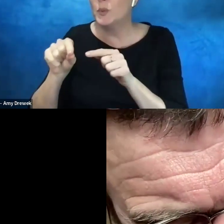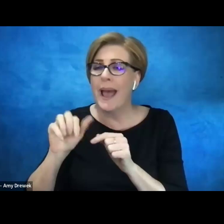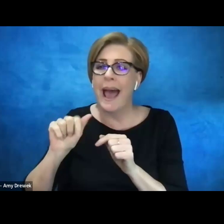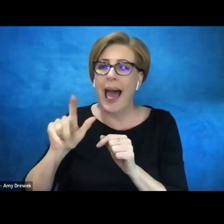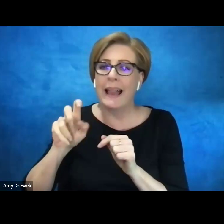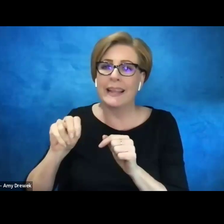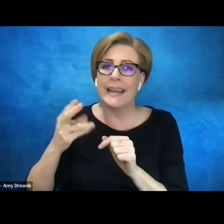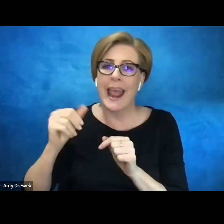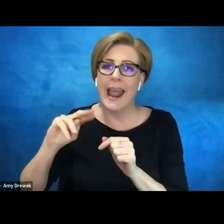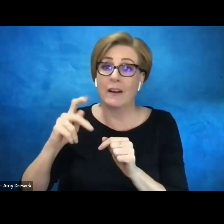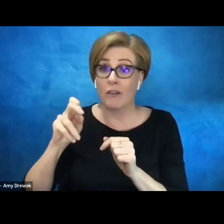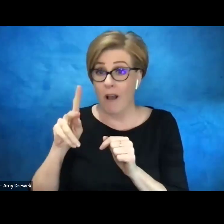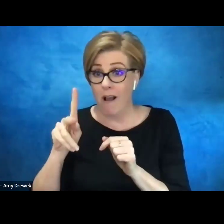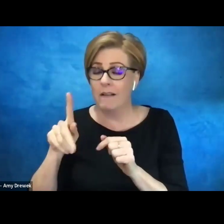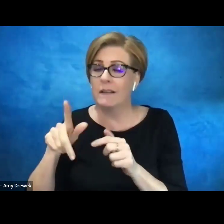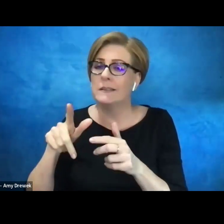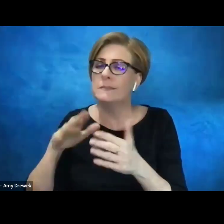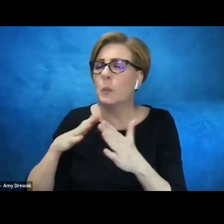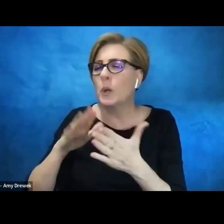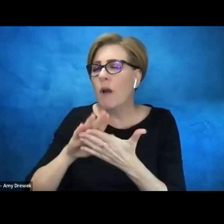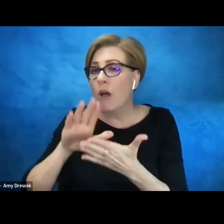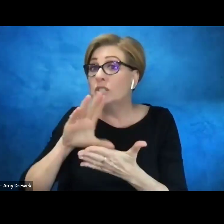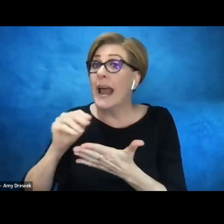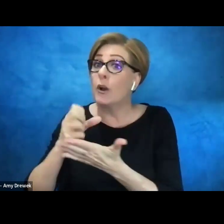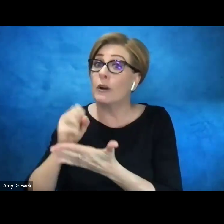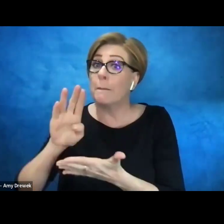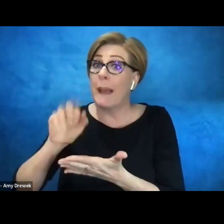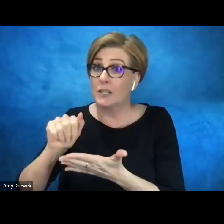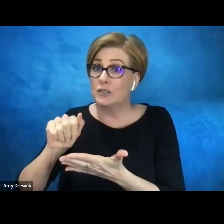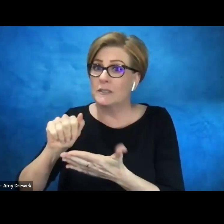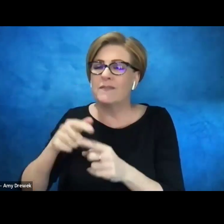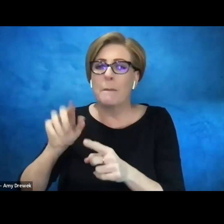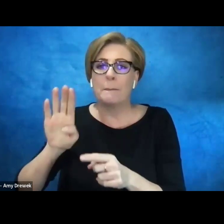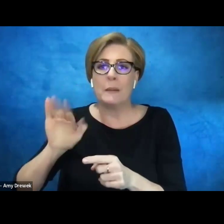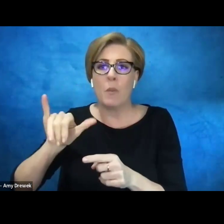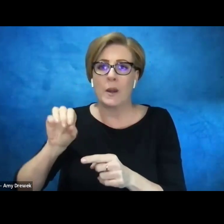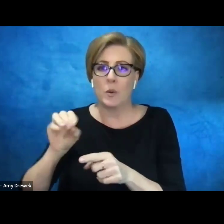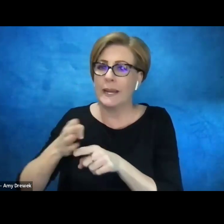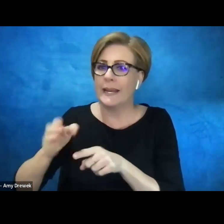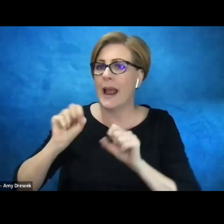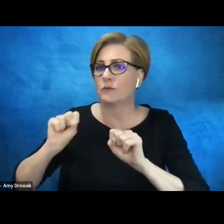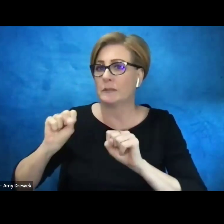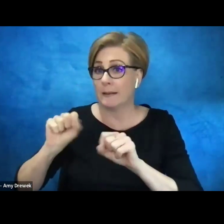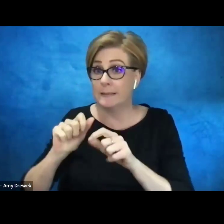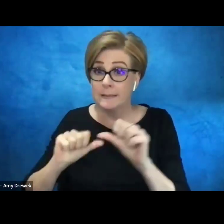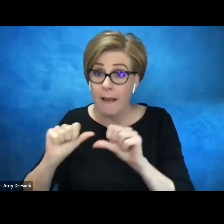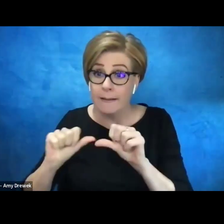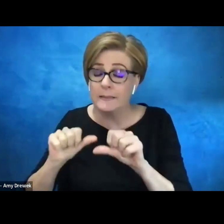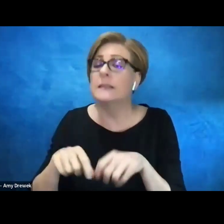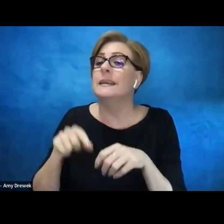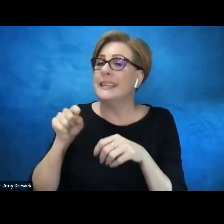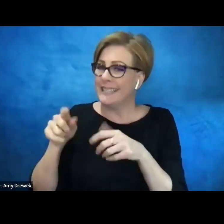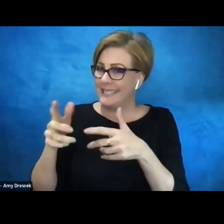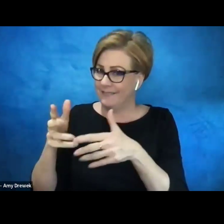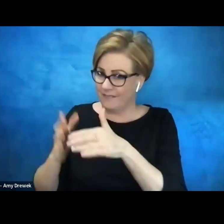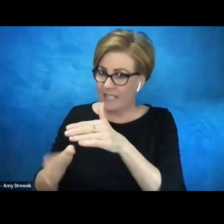earned a bachelor's in exercise science from 1995 from Brigham Young University. He continued his education at UC San